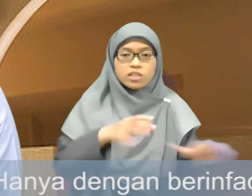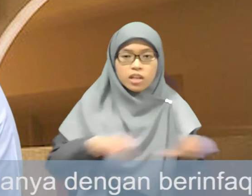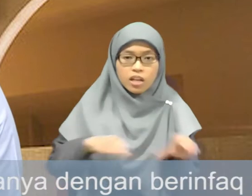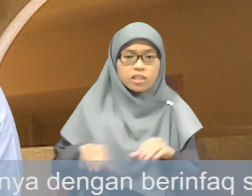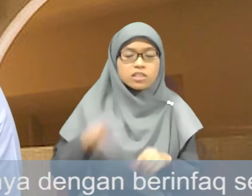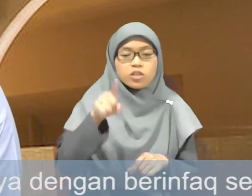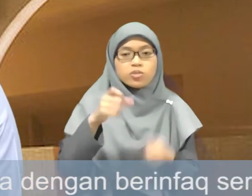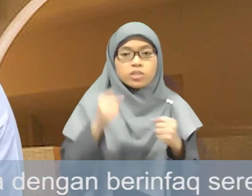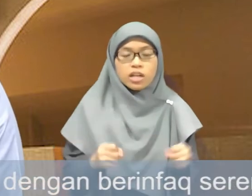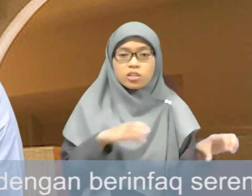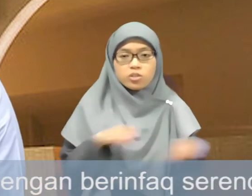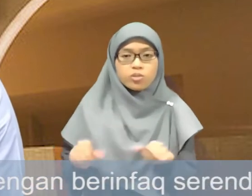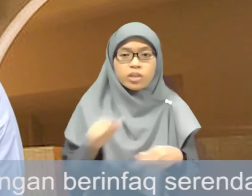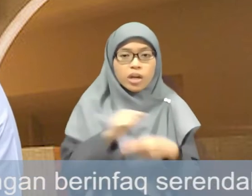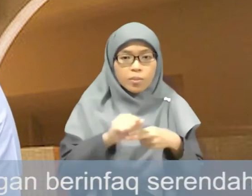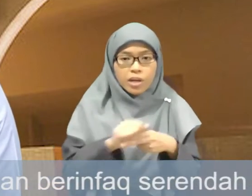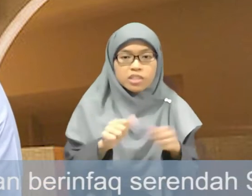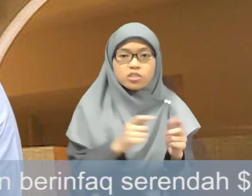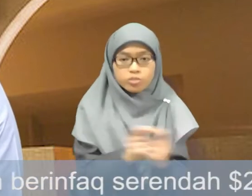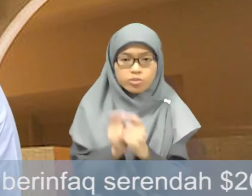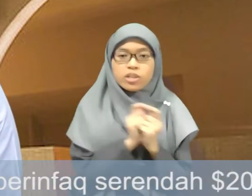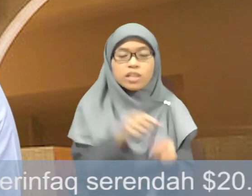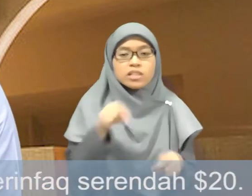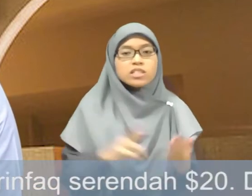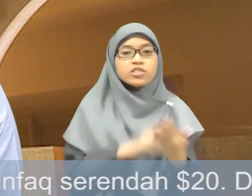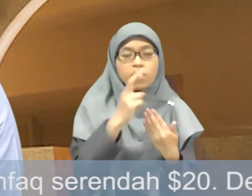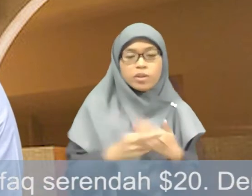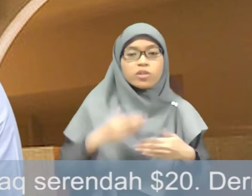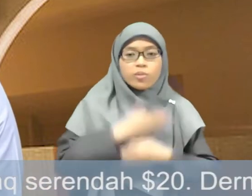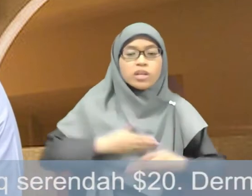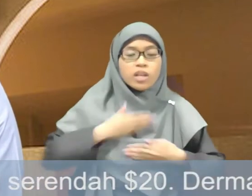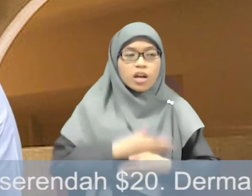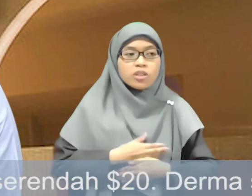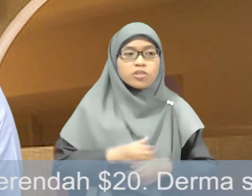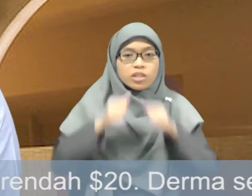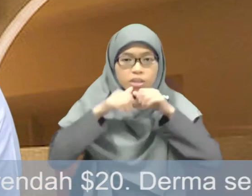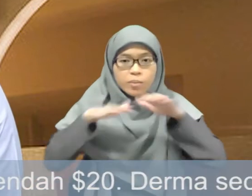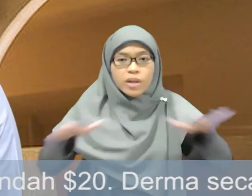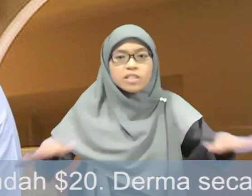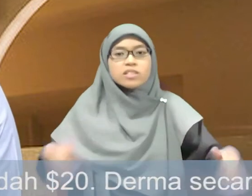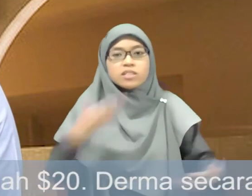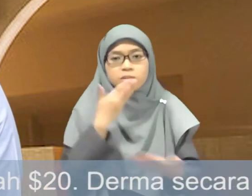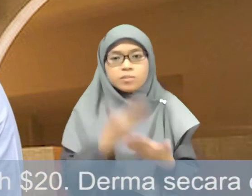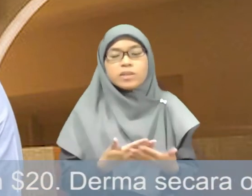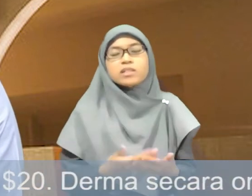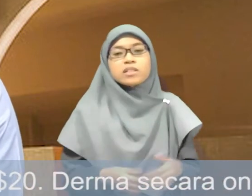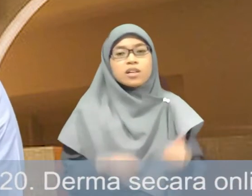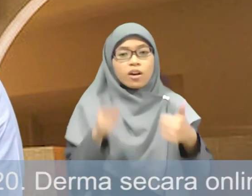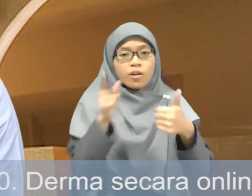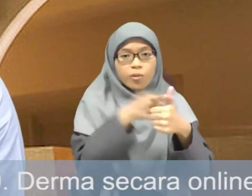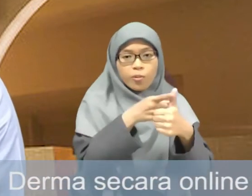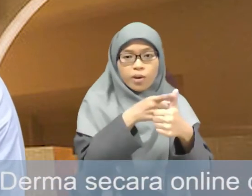this Ramadan, or we can practice together this Ramadan to enjoy the blessings of spreading goodness. Number